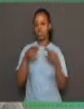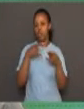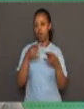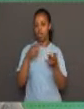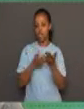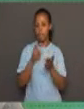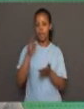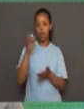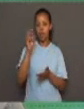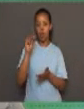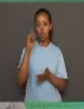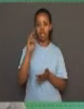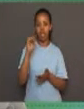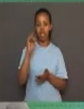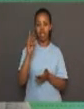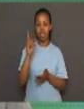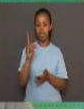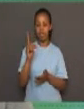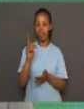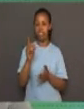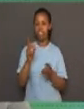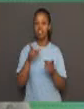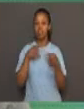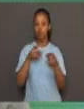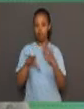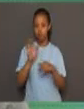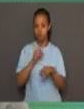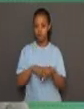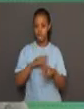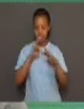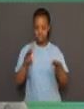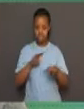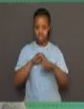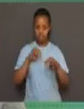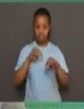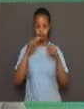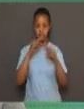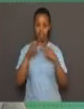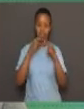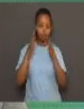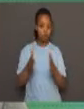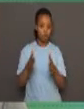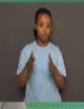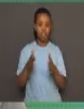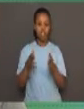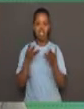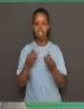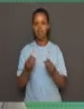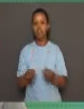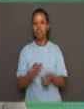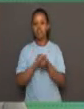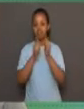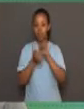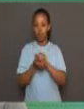of hominids was distinguished, scientists could see the gradual increase in the